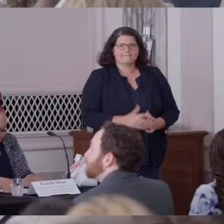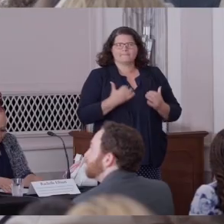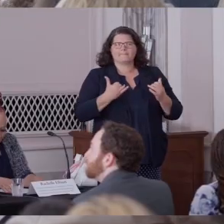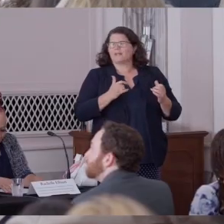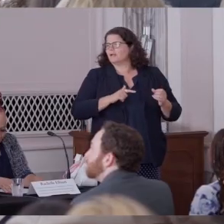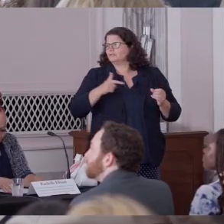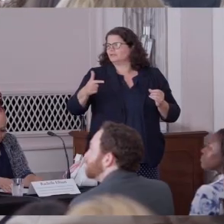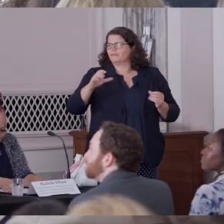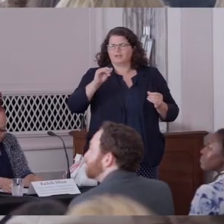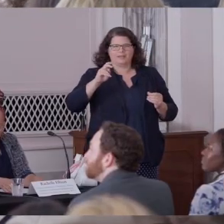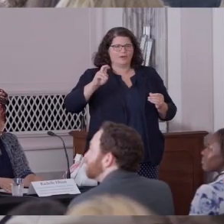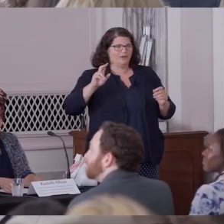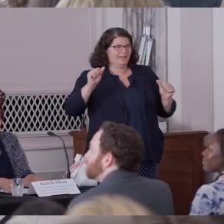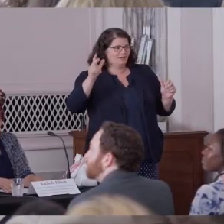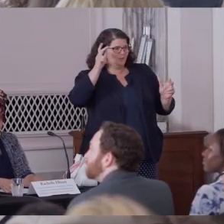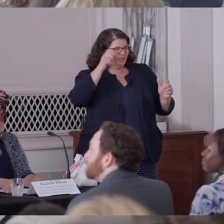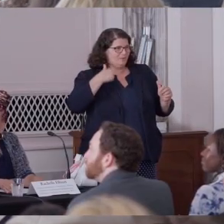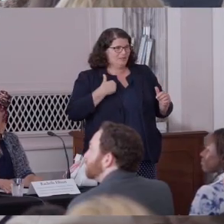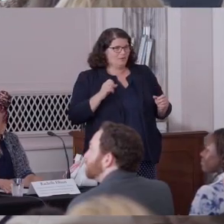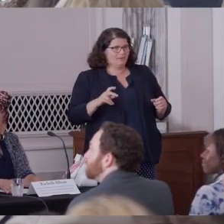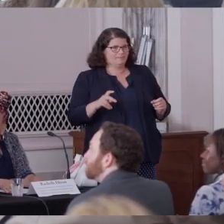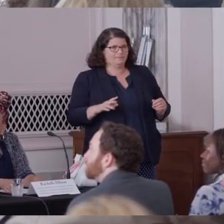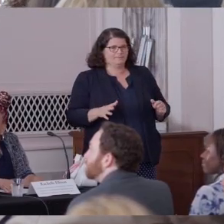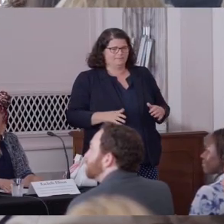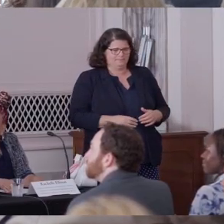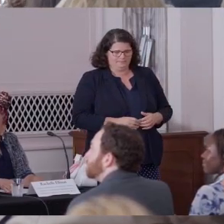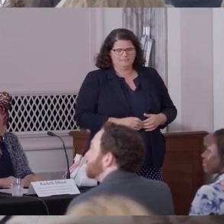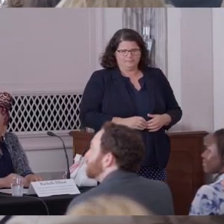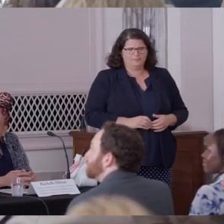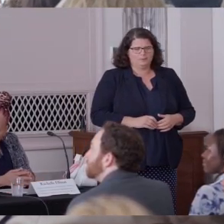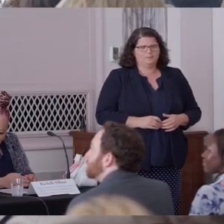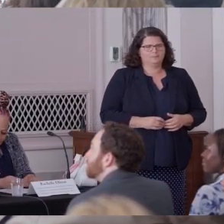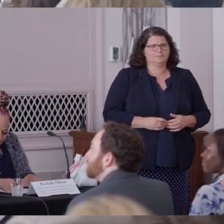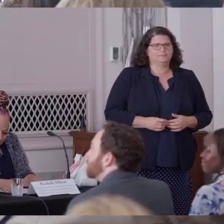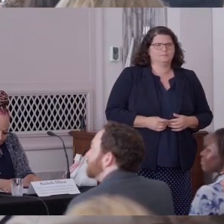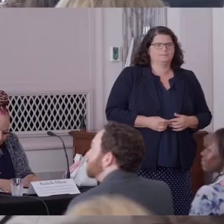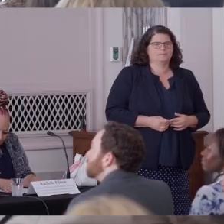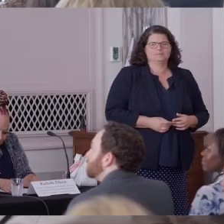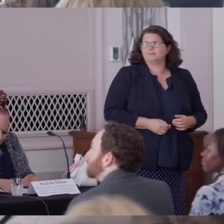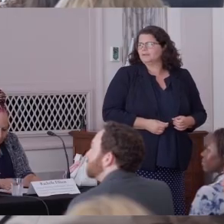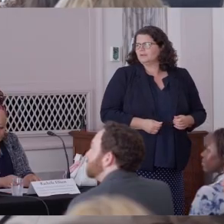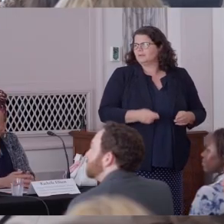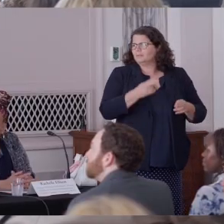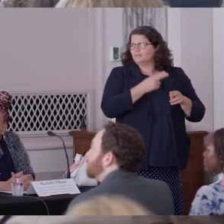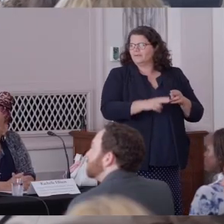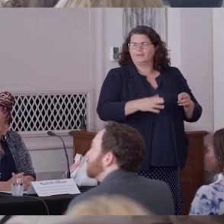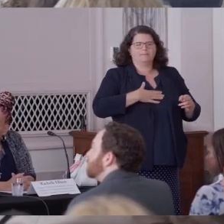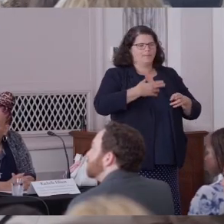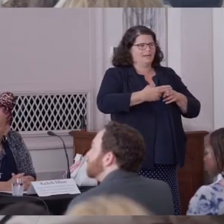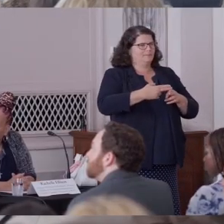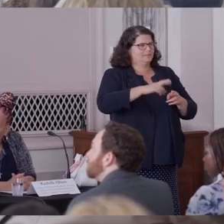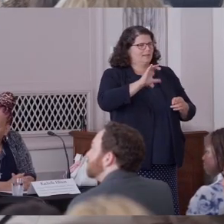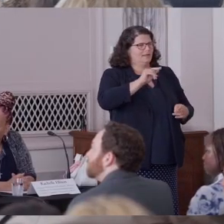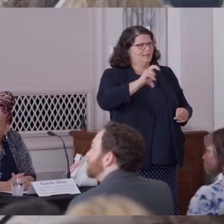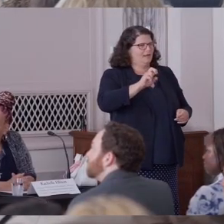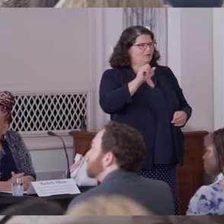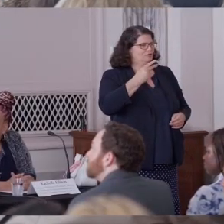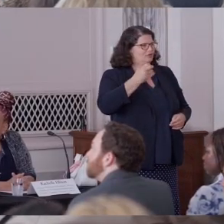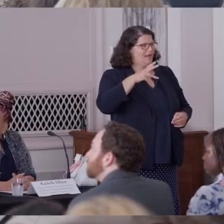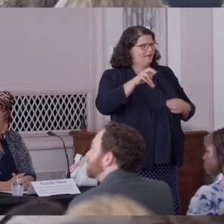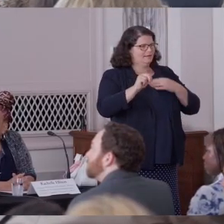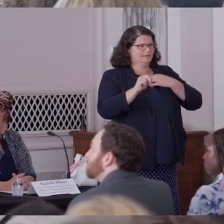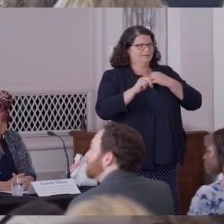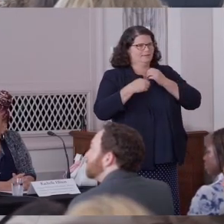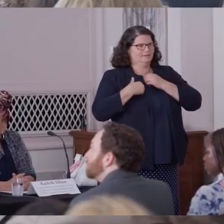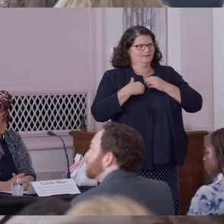Can you all hear me okay? Okay, great. Well, just briefly, as Jennifer said, my name is Claire Shannon. I am a Bazelon Fellow at the